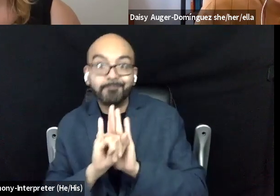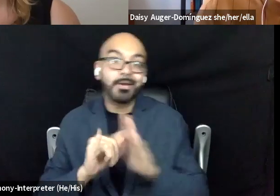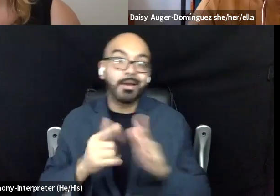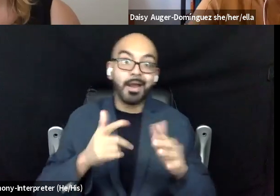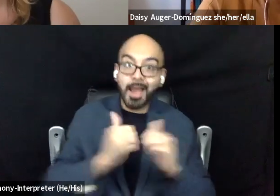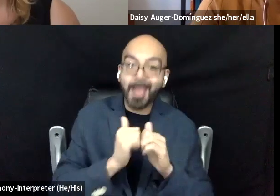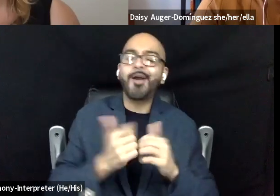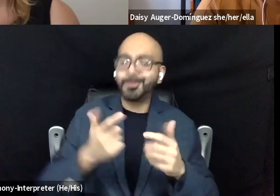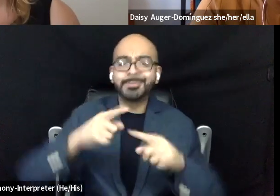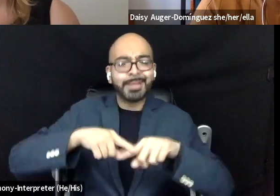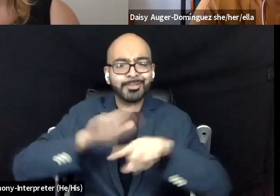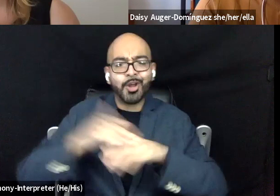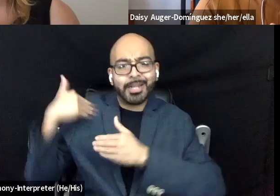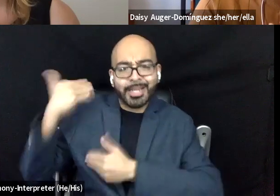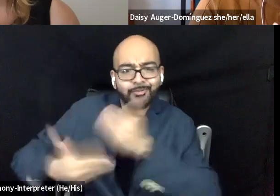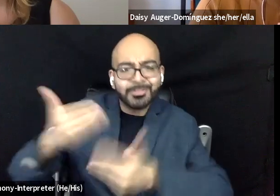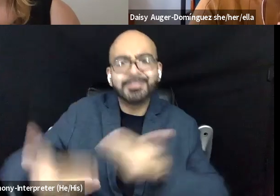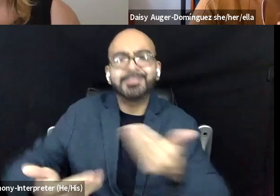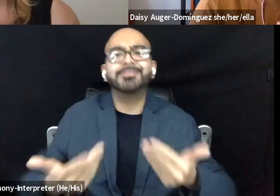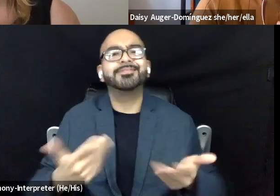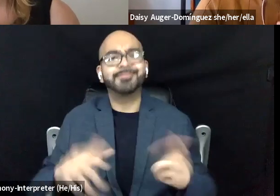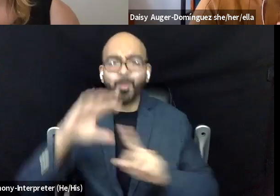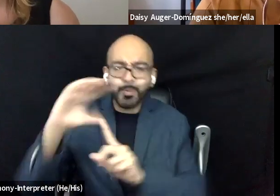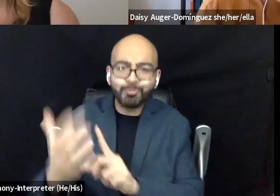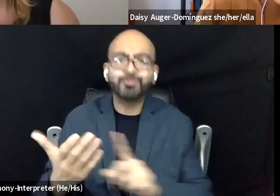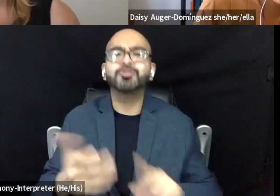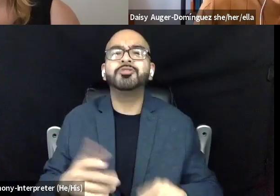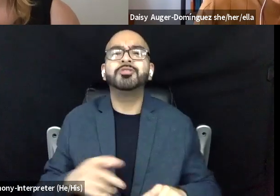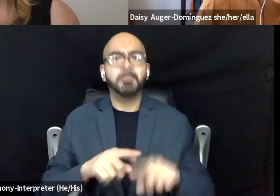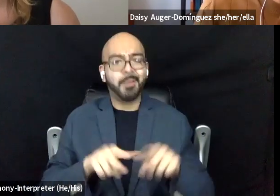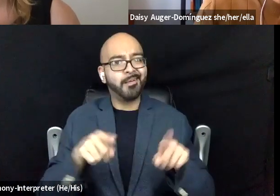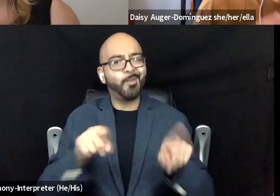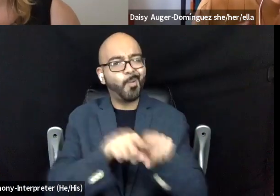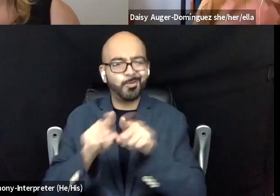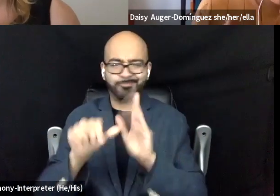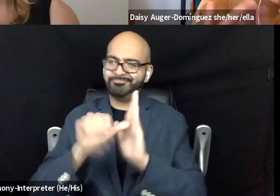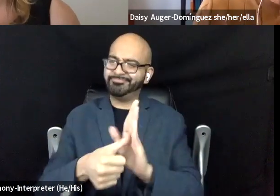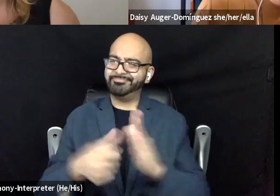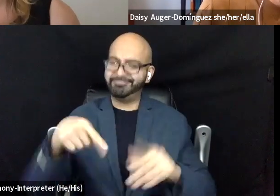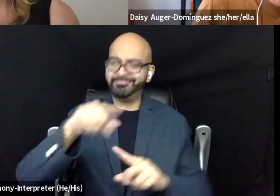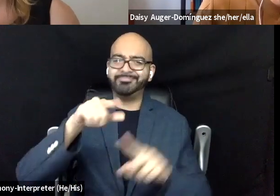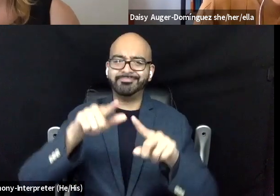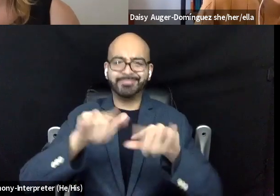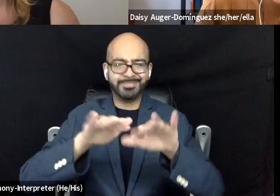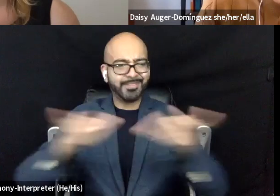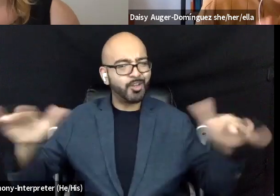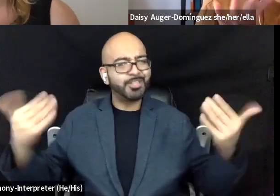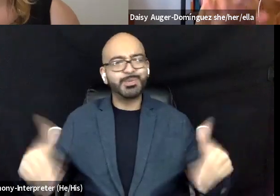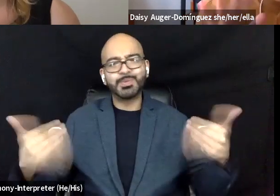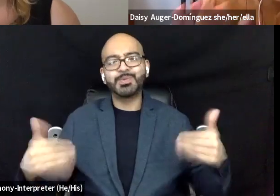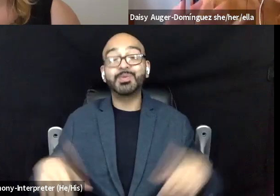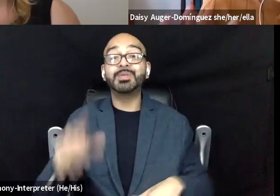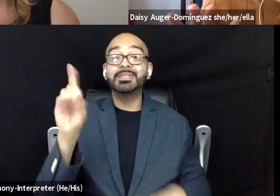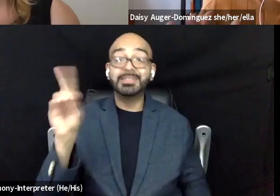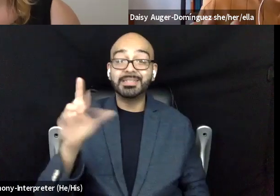complexity of our community. And so I often say that, you know, diversity, equity, and inclusion in the workplace is one of the most